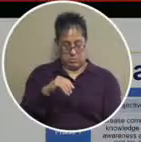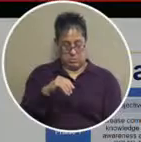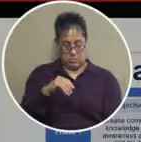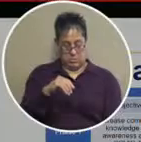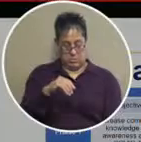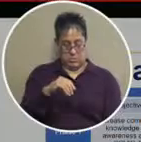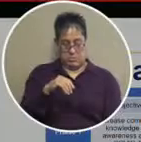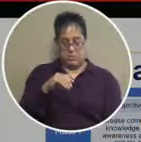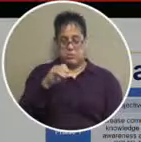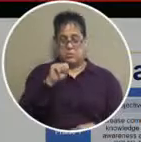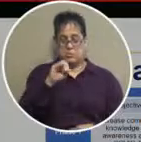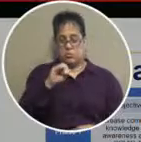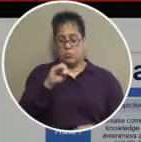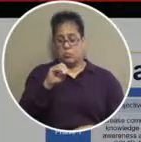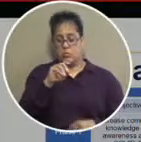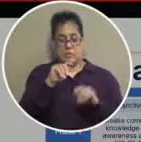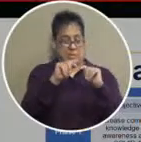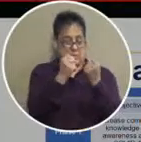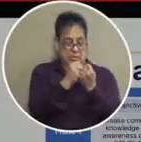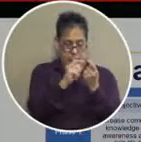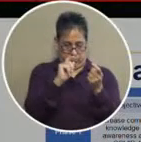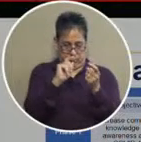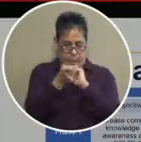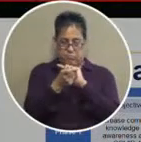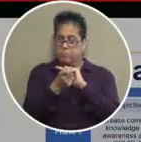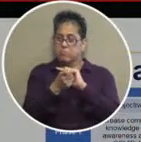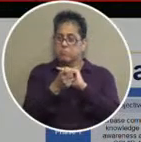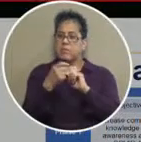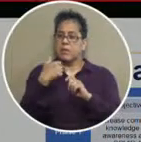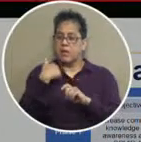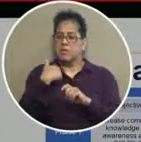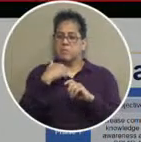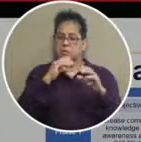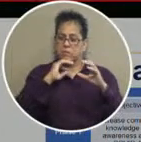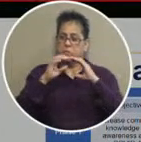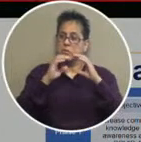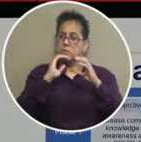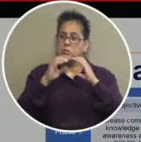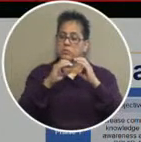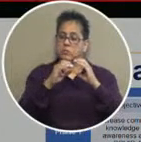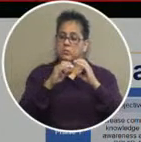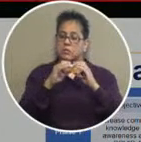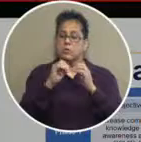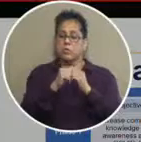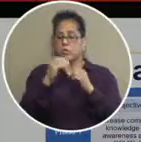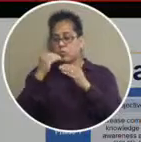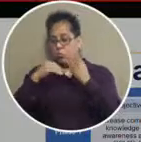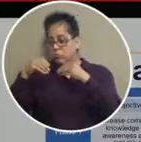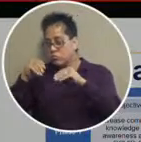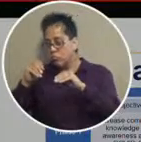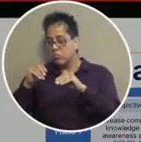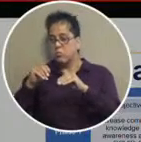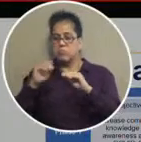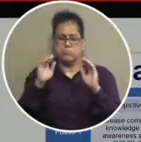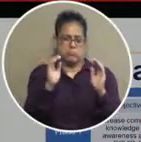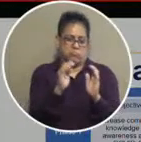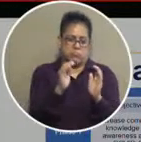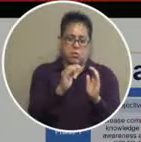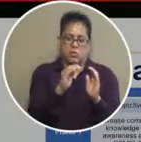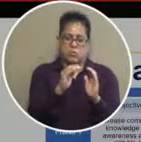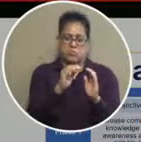And so the team shifted to make sure that we were out there having those conversations with grocery stores and